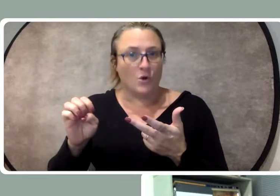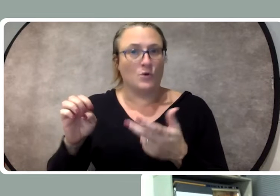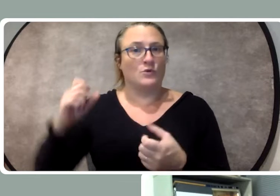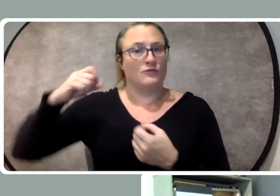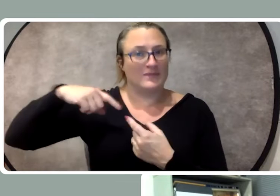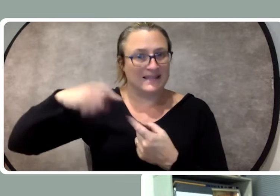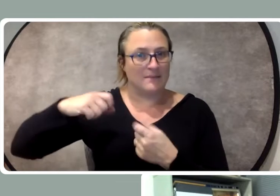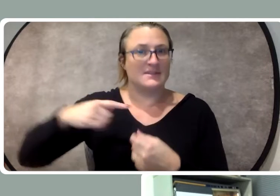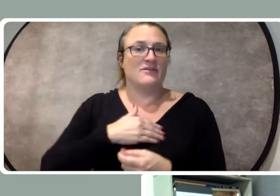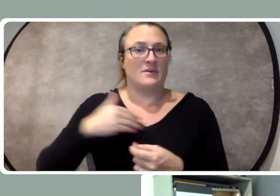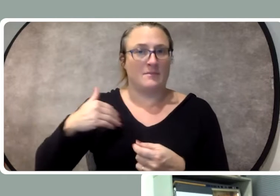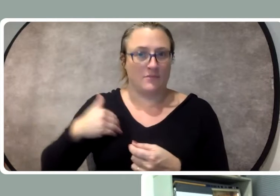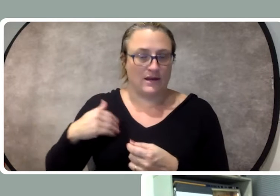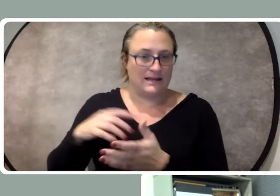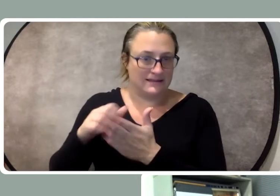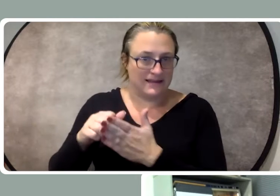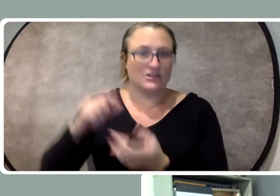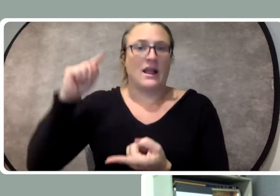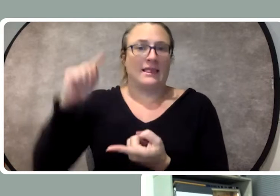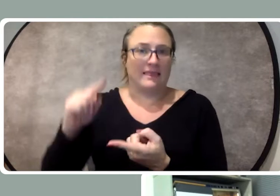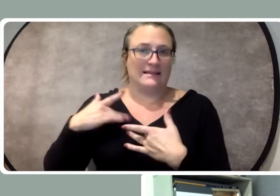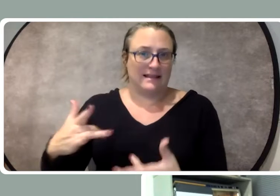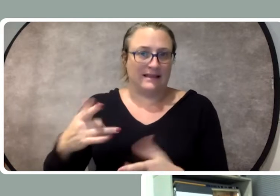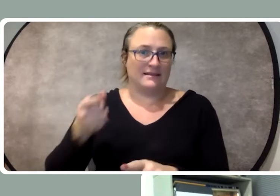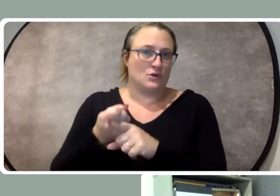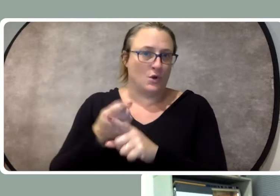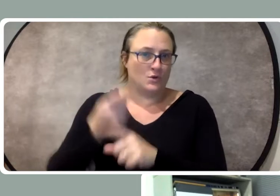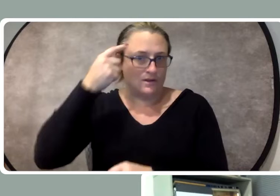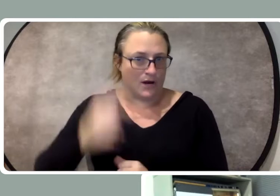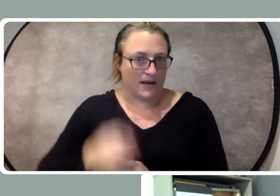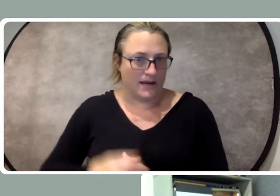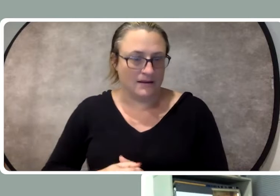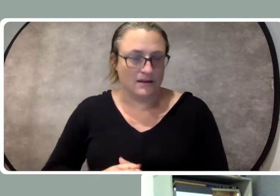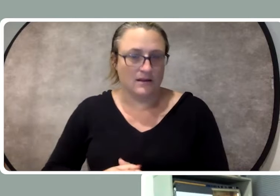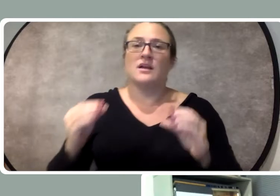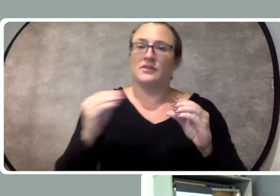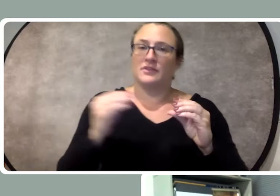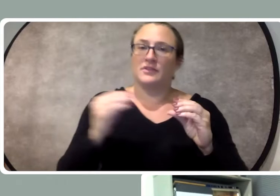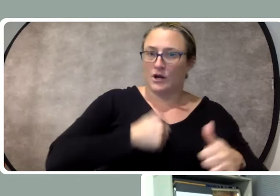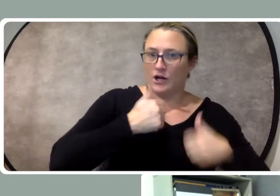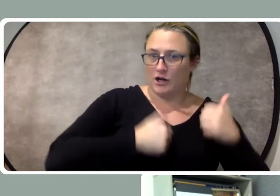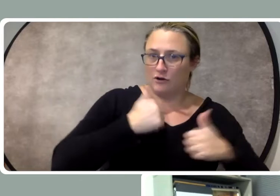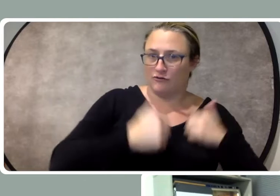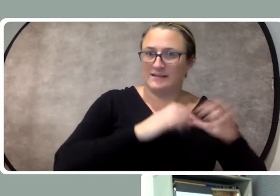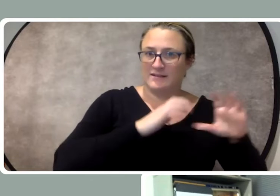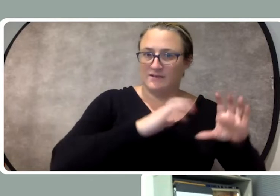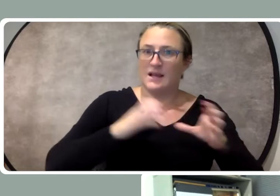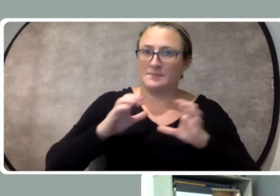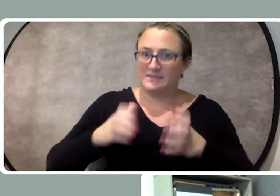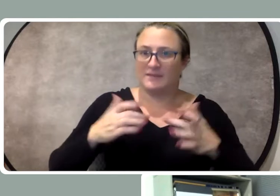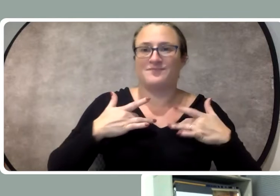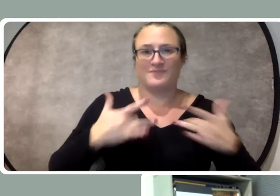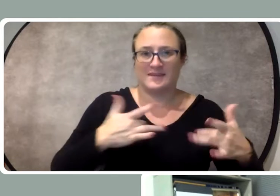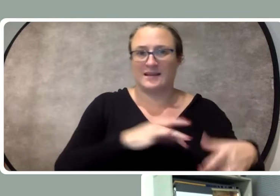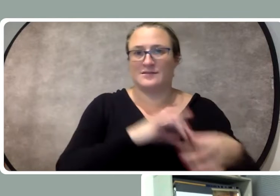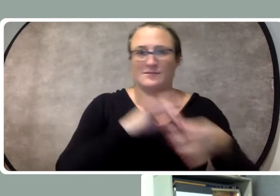likely to go to the brain. So the more aggressive subtypes do have a tendency to go to the brain. And the other part of your question,